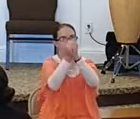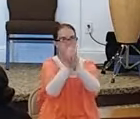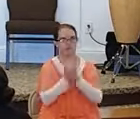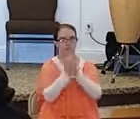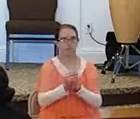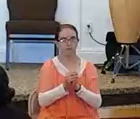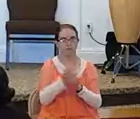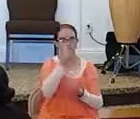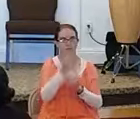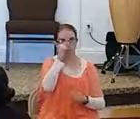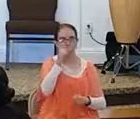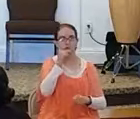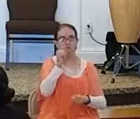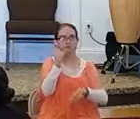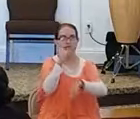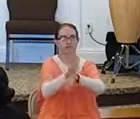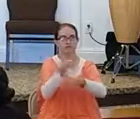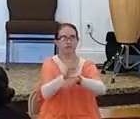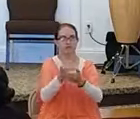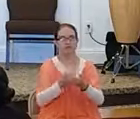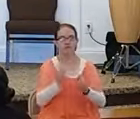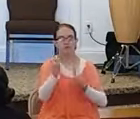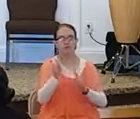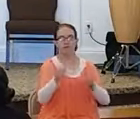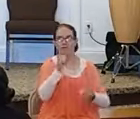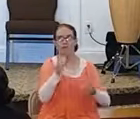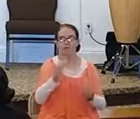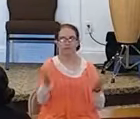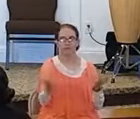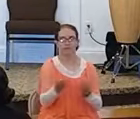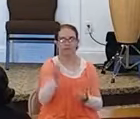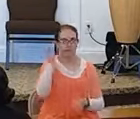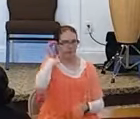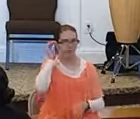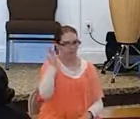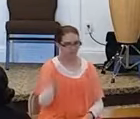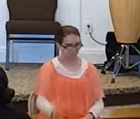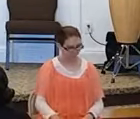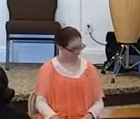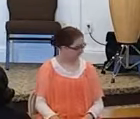know I've told the churches before, but there's people here that haven't been here. We want them to hear this.